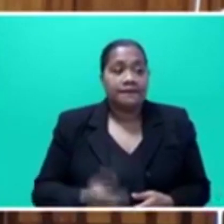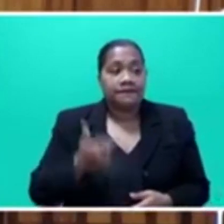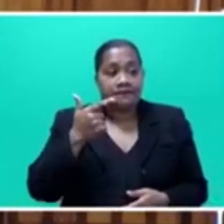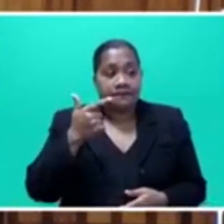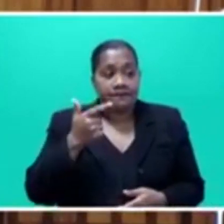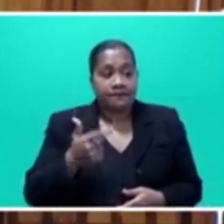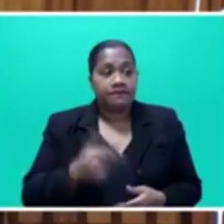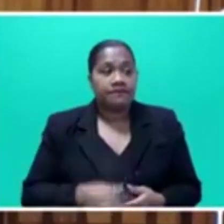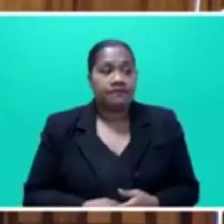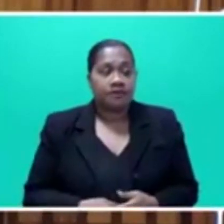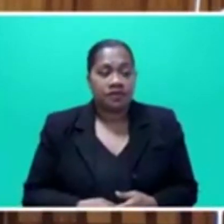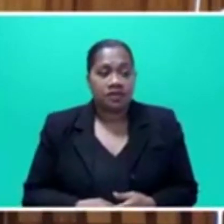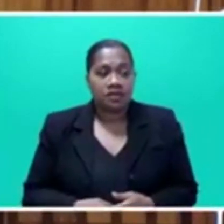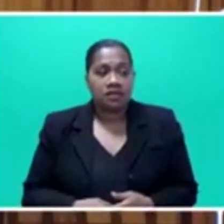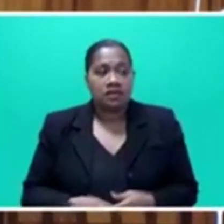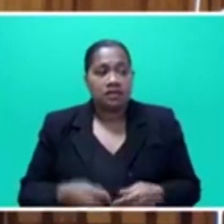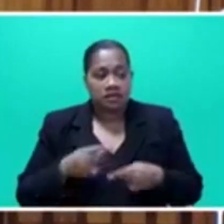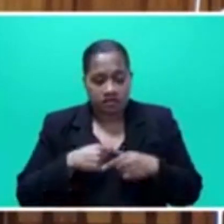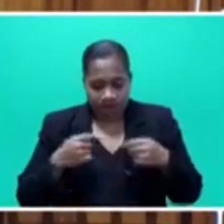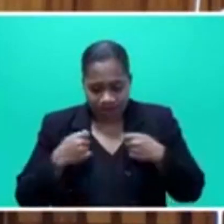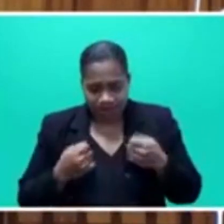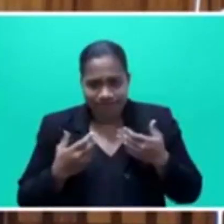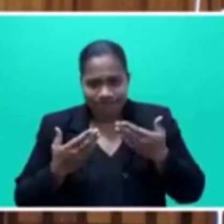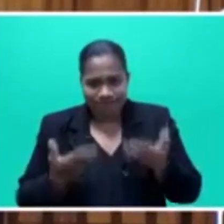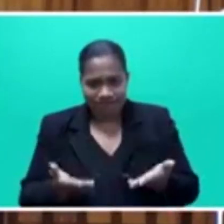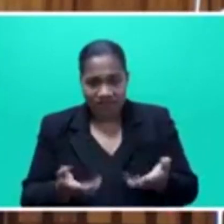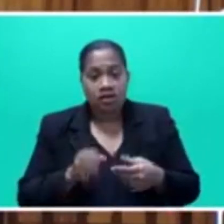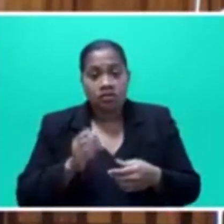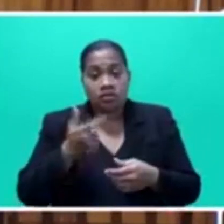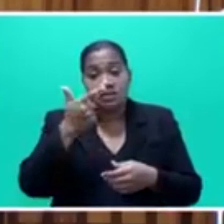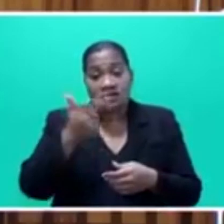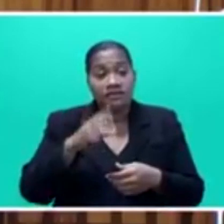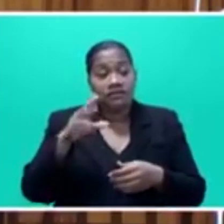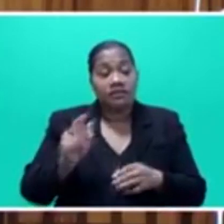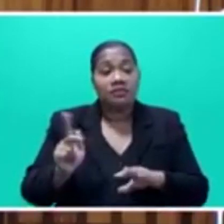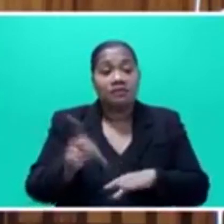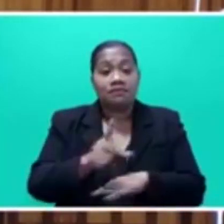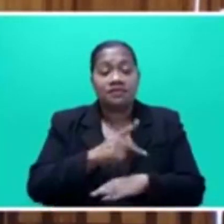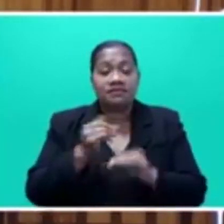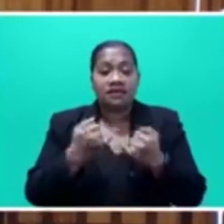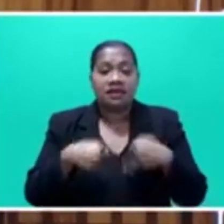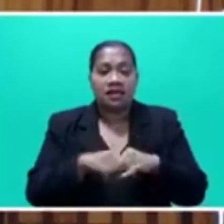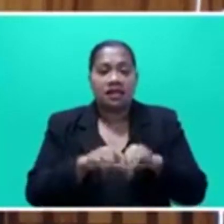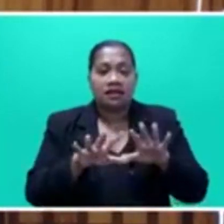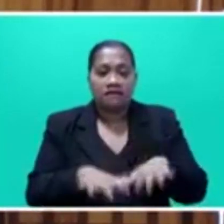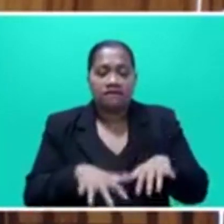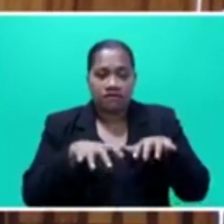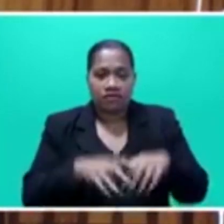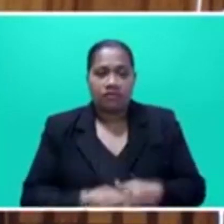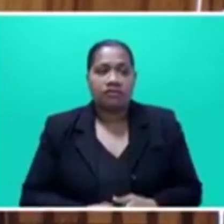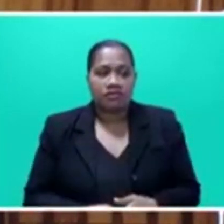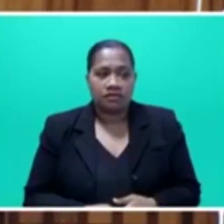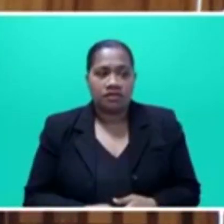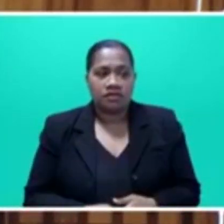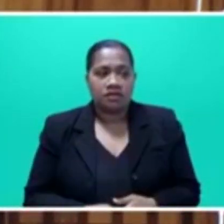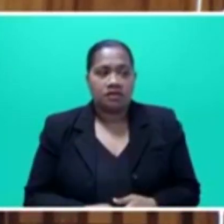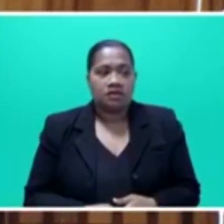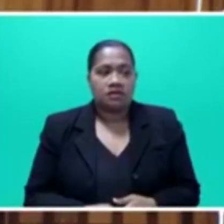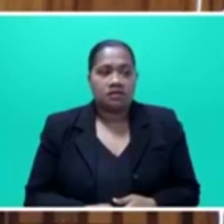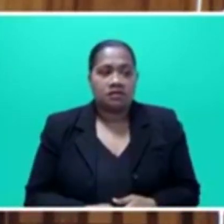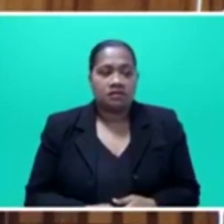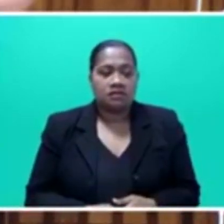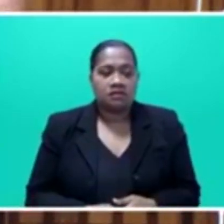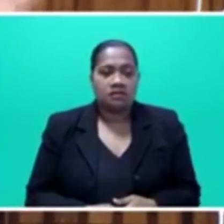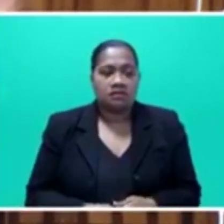accreditation under some country. So we gave them accreditation. 7 were from the Pacific Islands Forum. Commonwealth Secretariat, and the World Wildlife